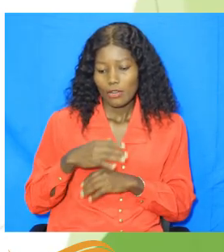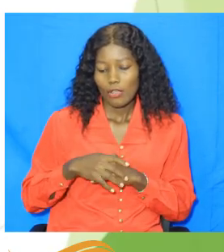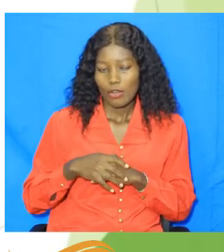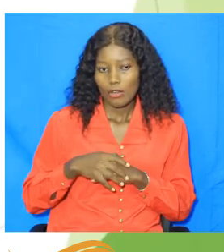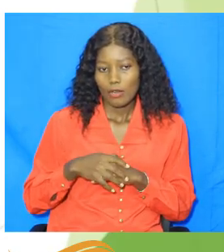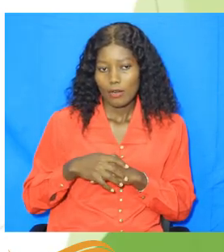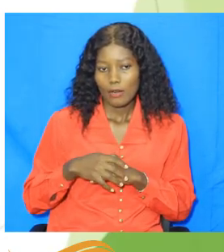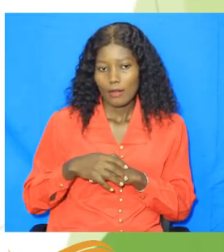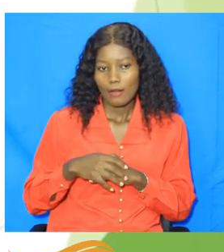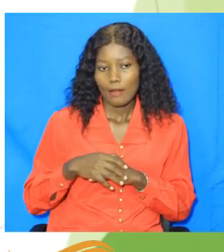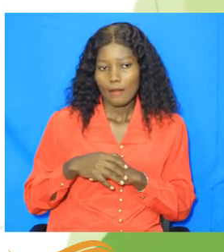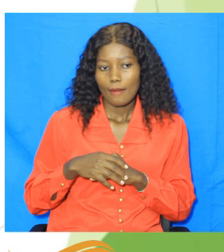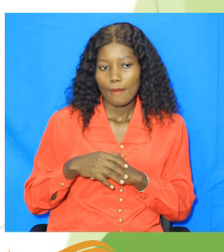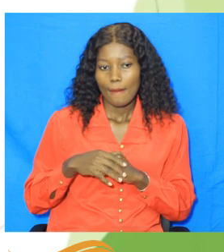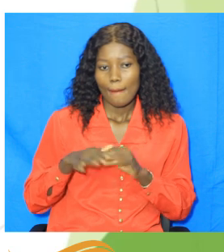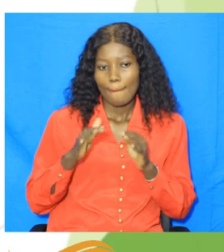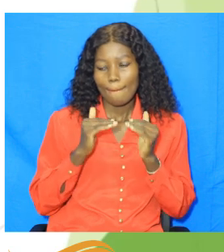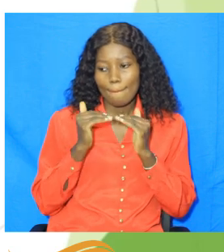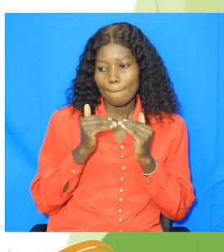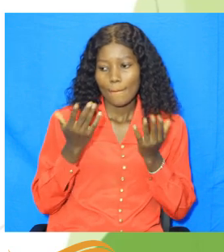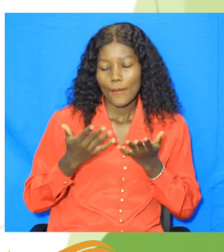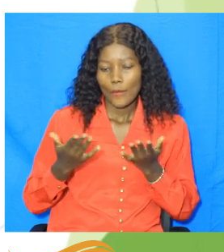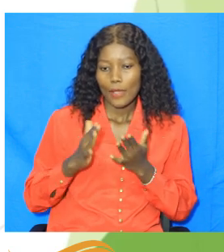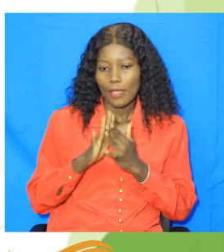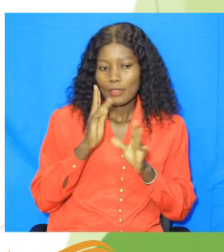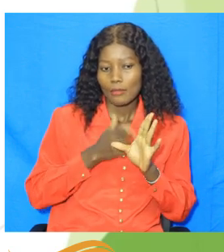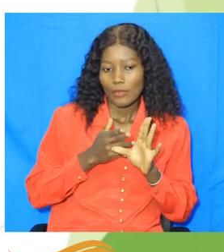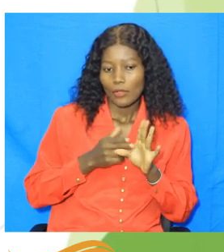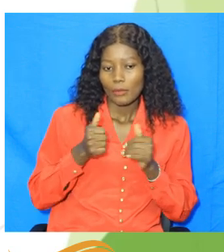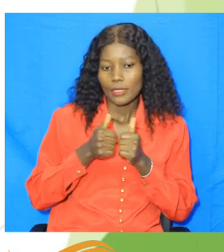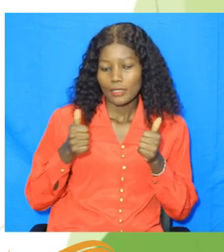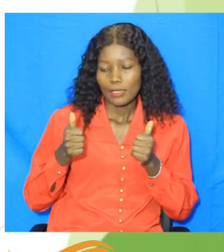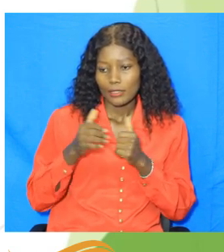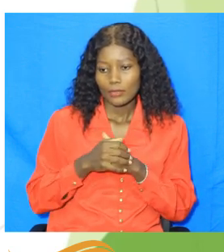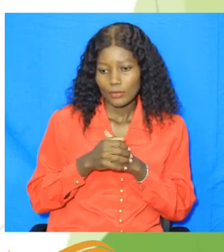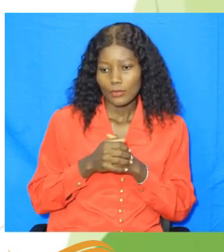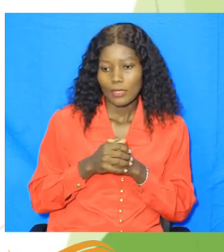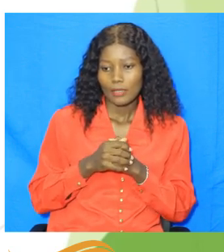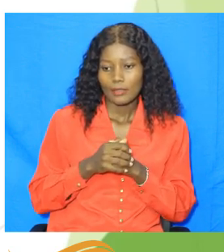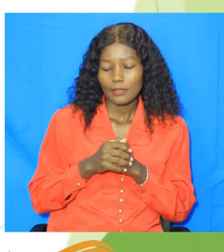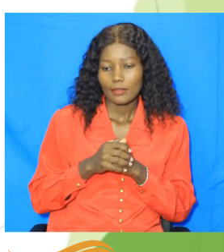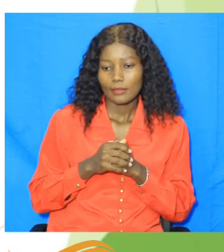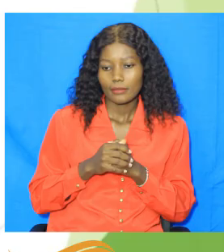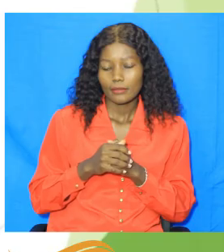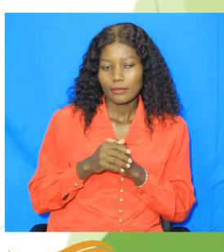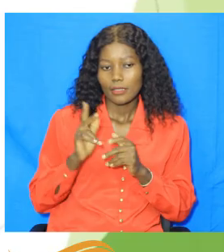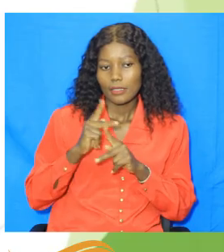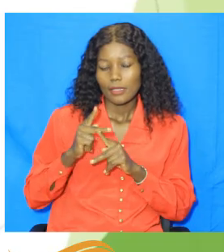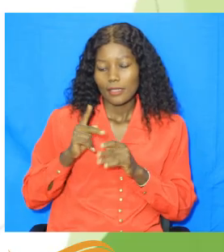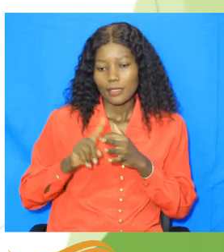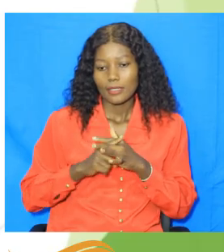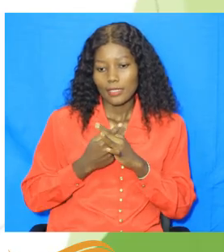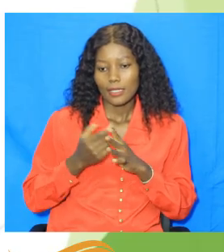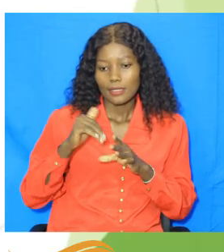medal matches, where the performance as well as the timekeeping starts at the bow in